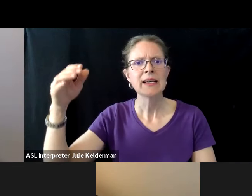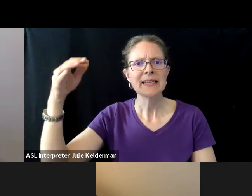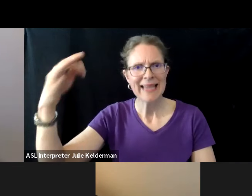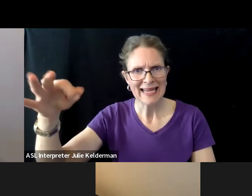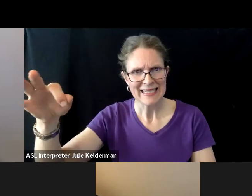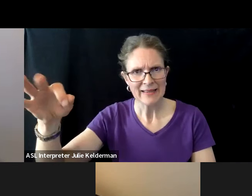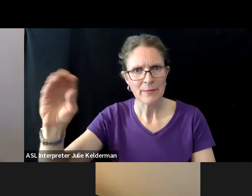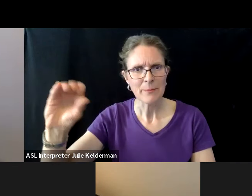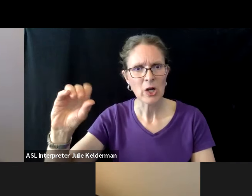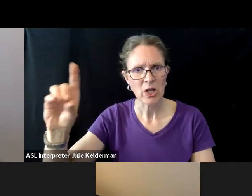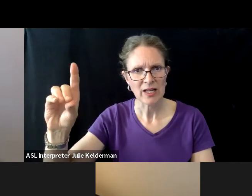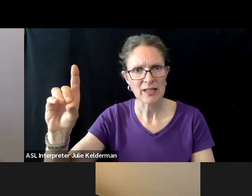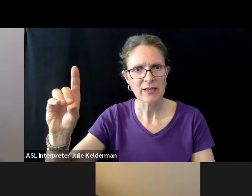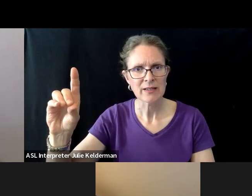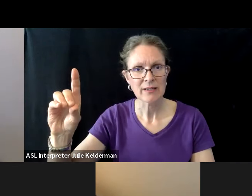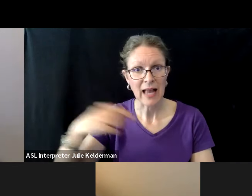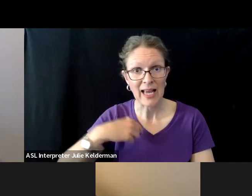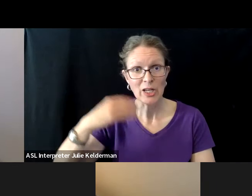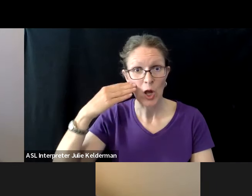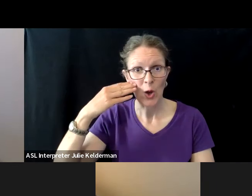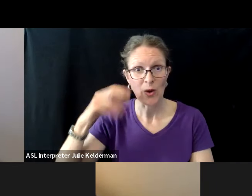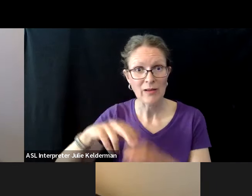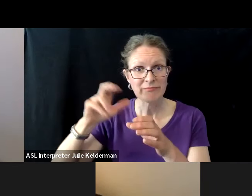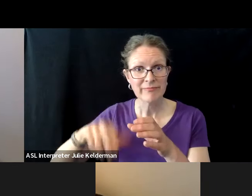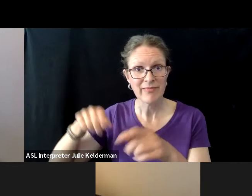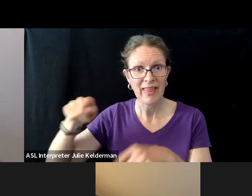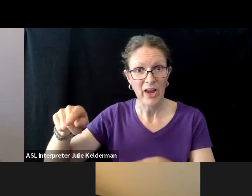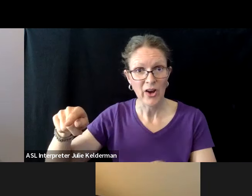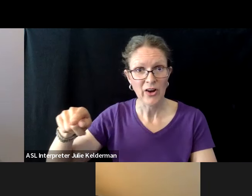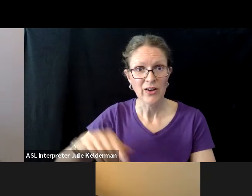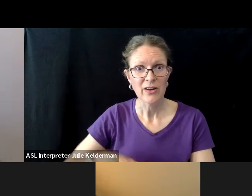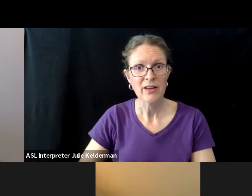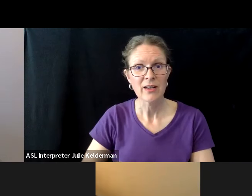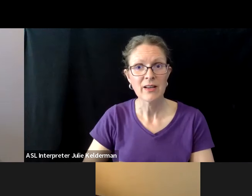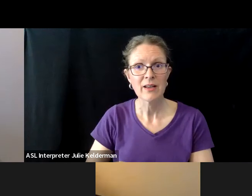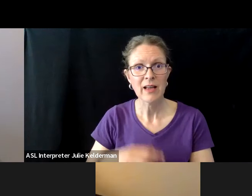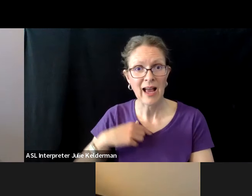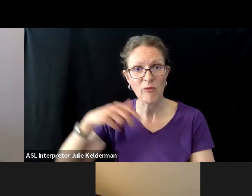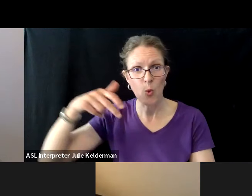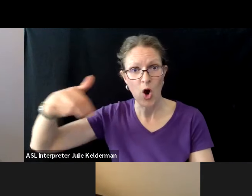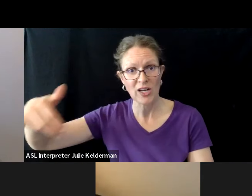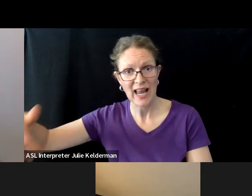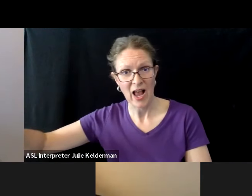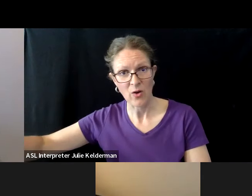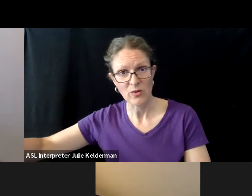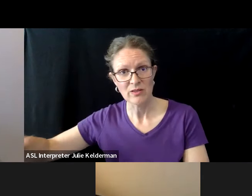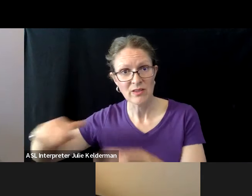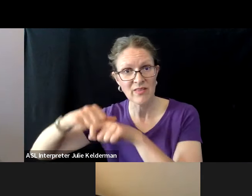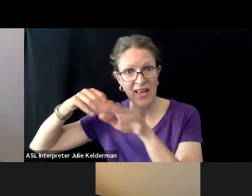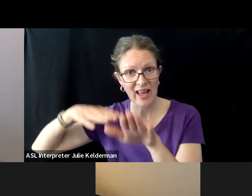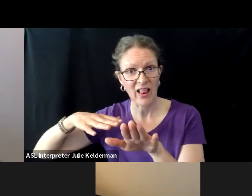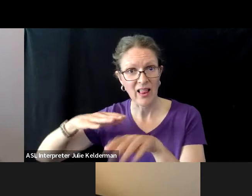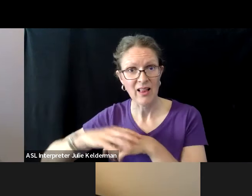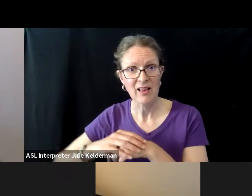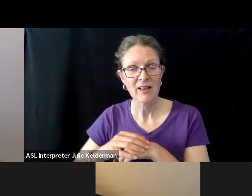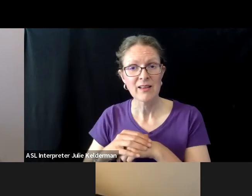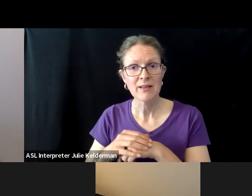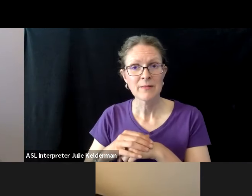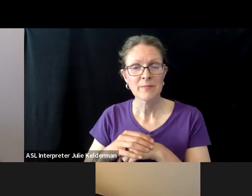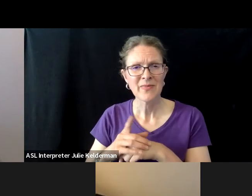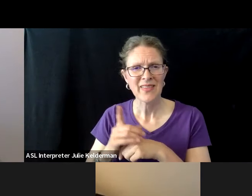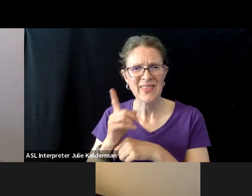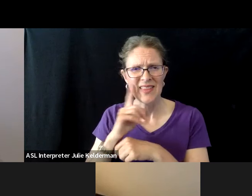Maryland. I know because I've gotten off there and walked down the hill. I think there's at